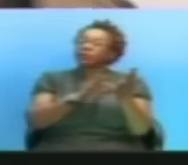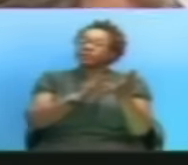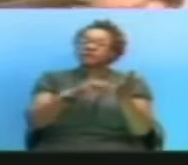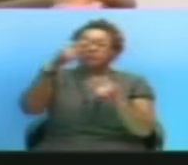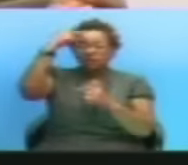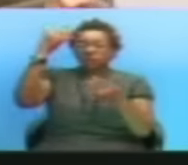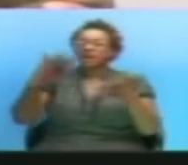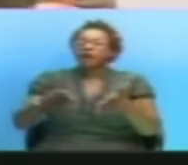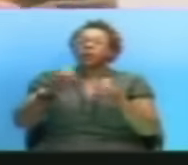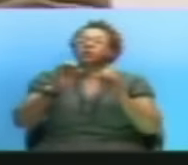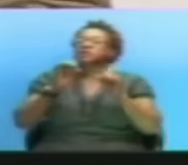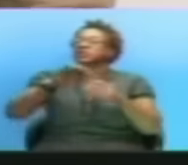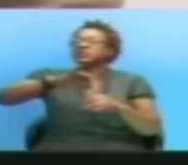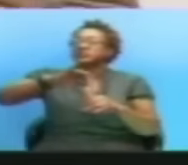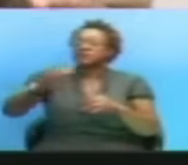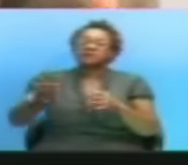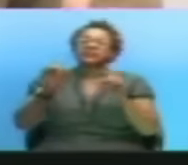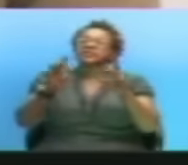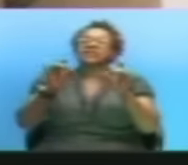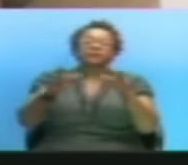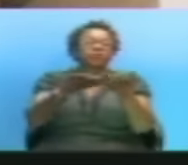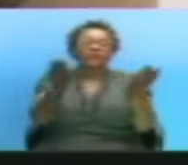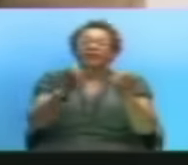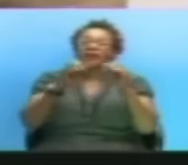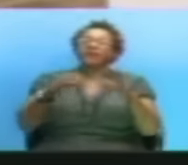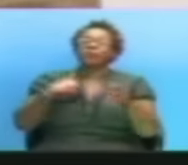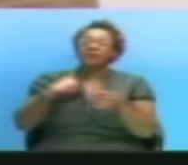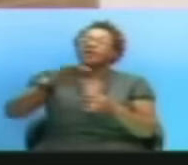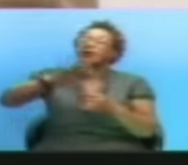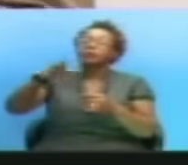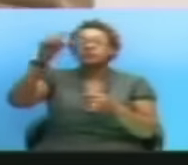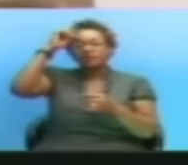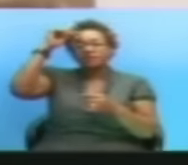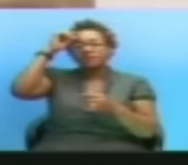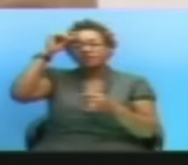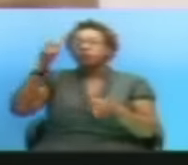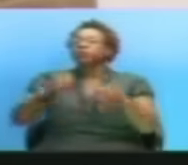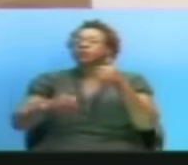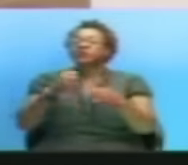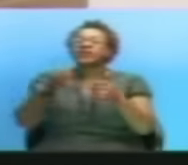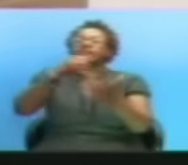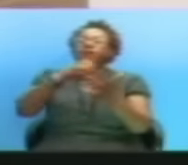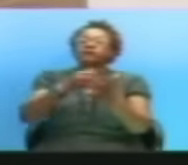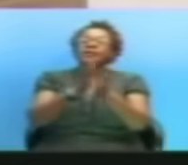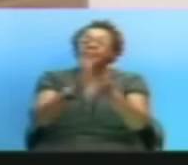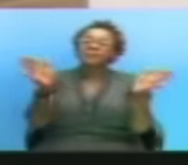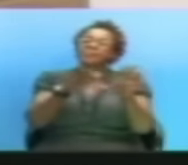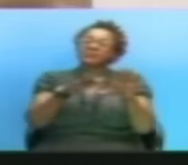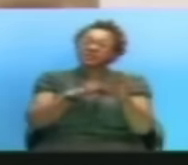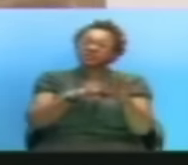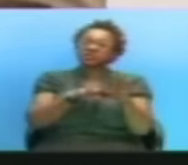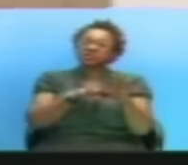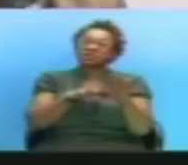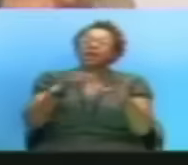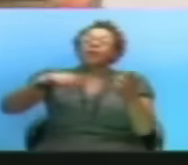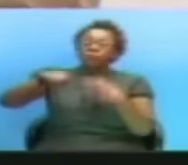the city council is no longer there, what we have is a county government, which involves public participation. We